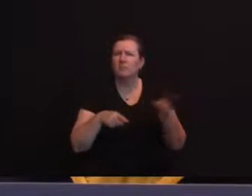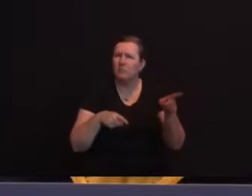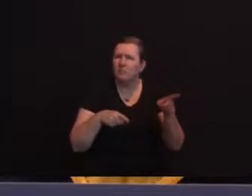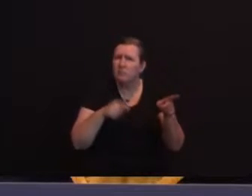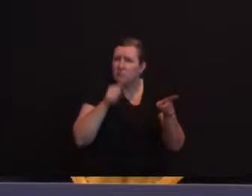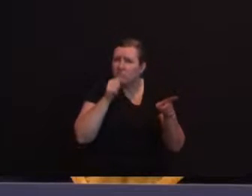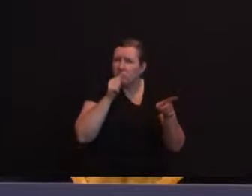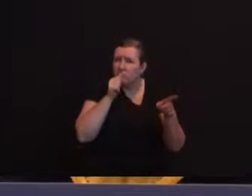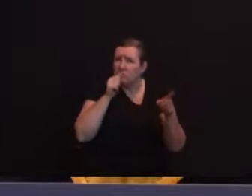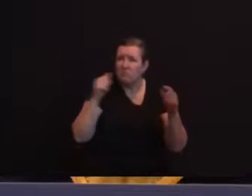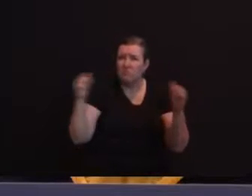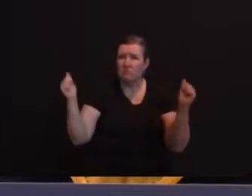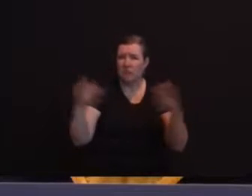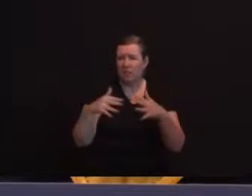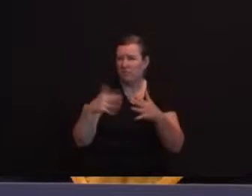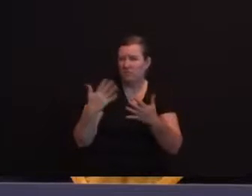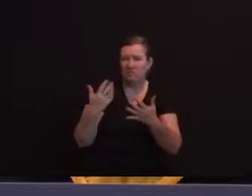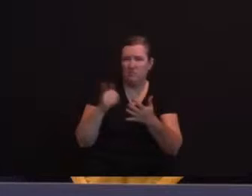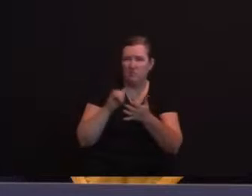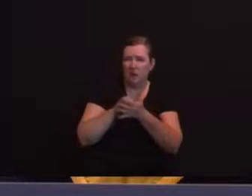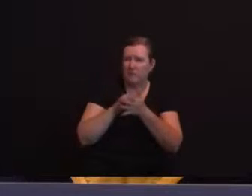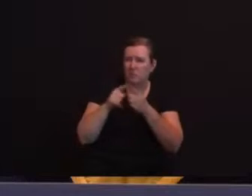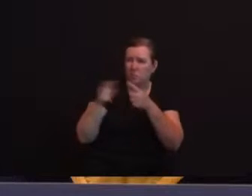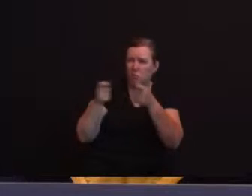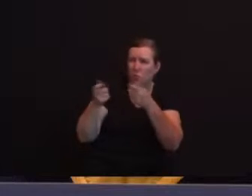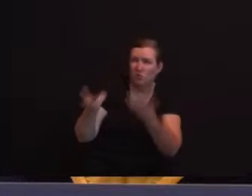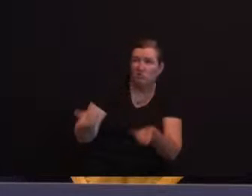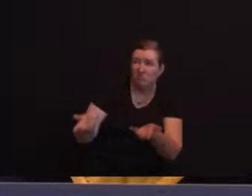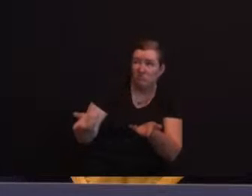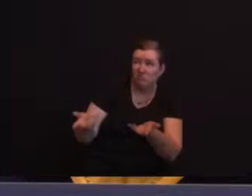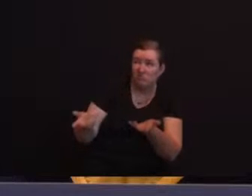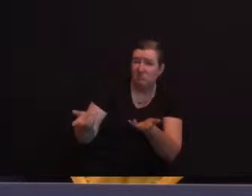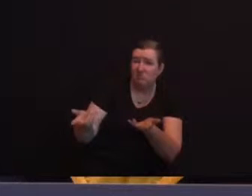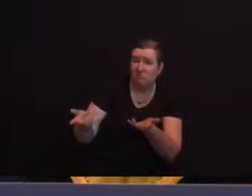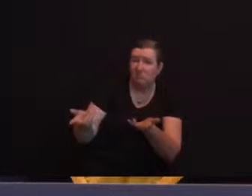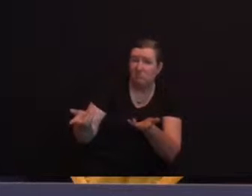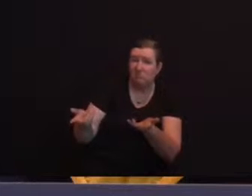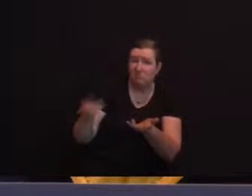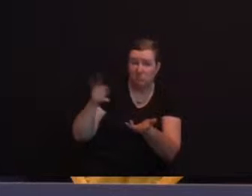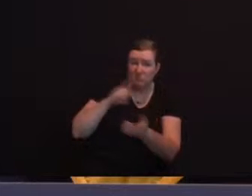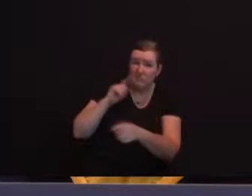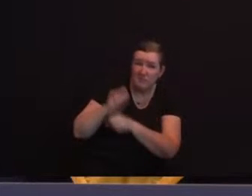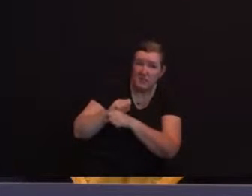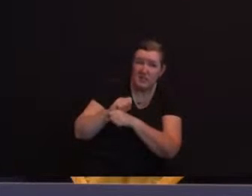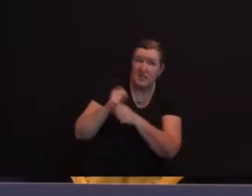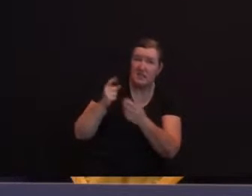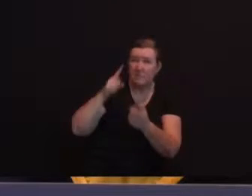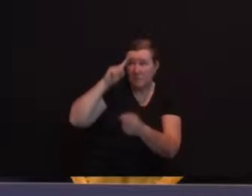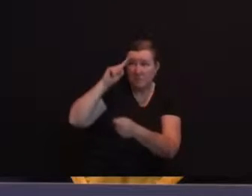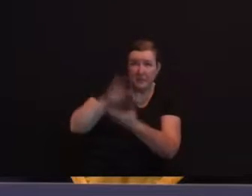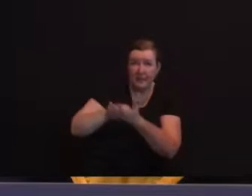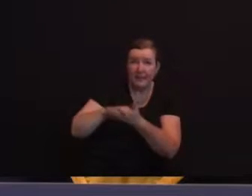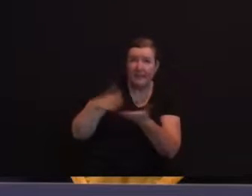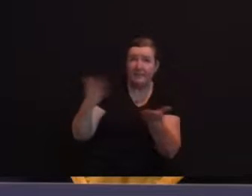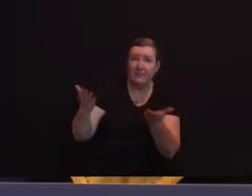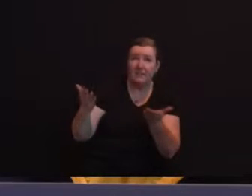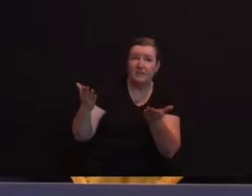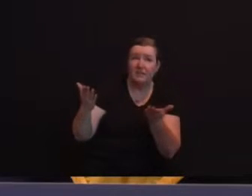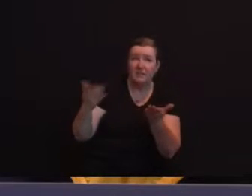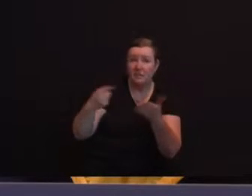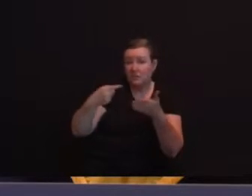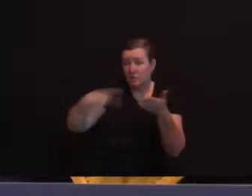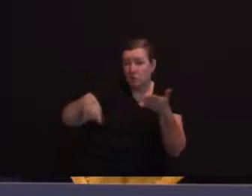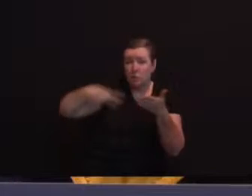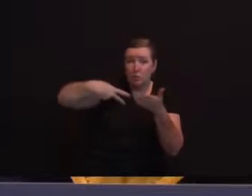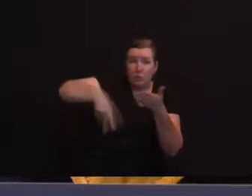nearly impossible to enforce. So, I mean, do you realistically expect that maybe in the next week, 2 or a month, there'll